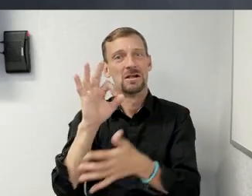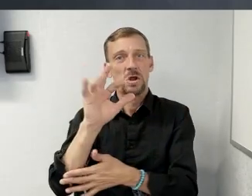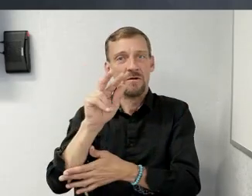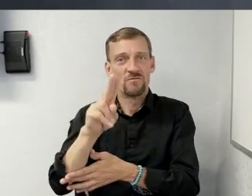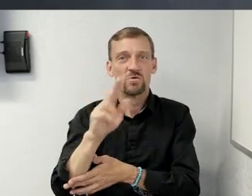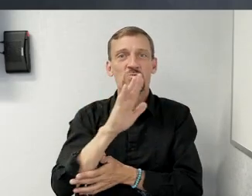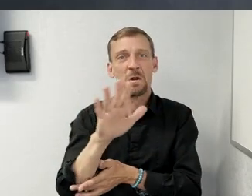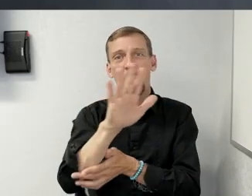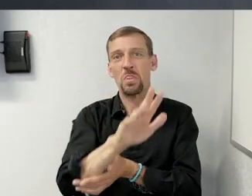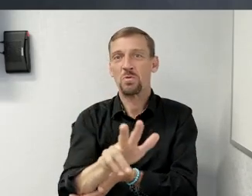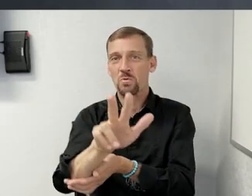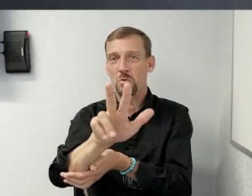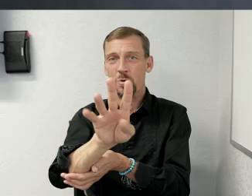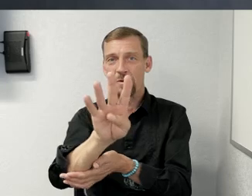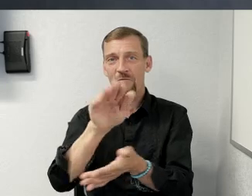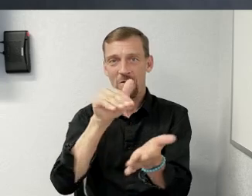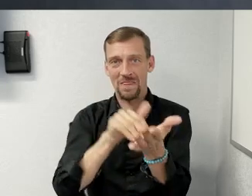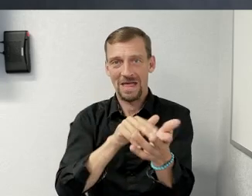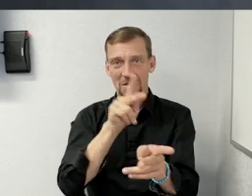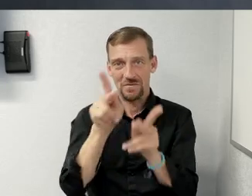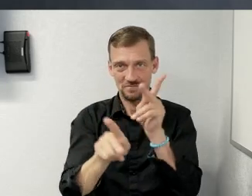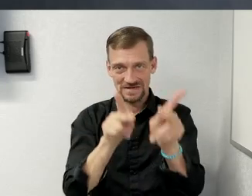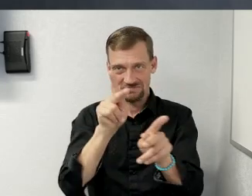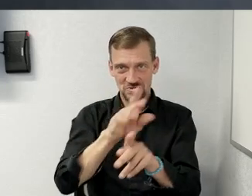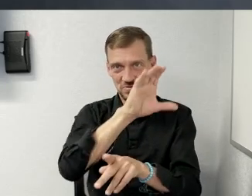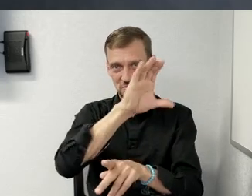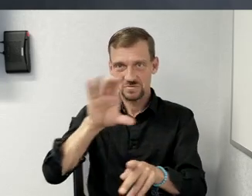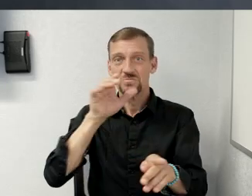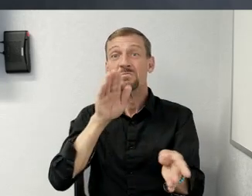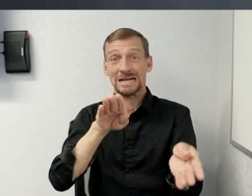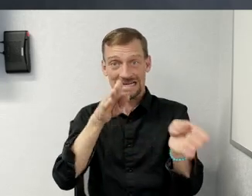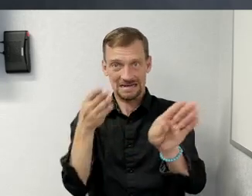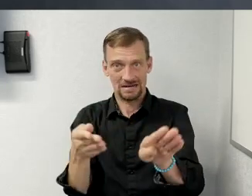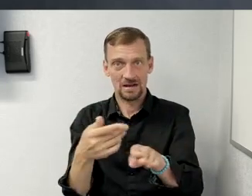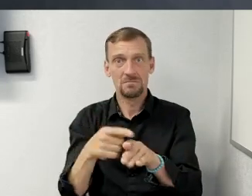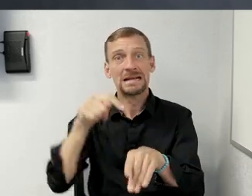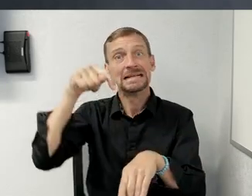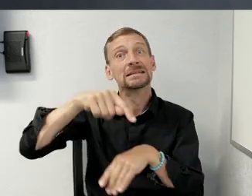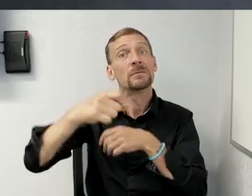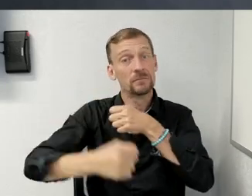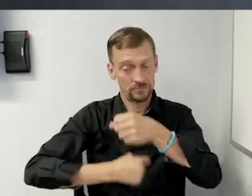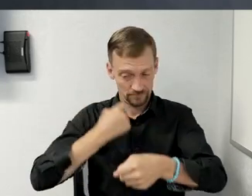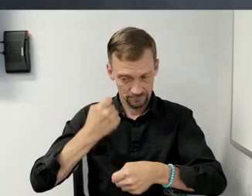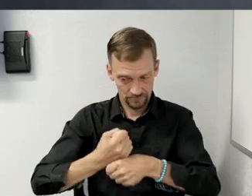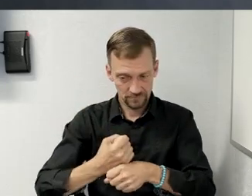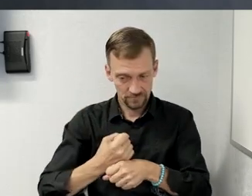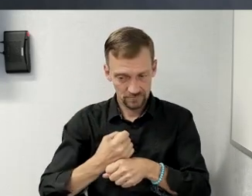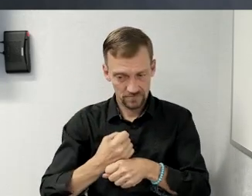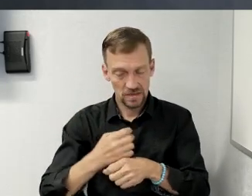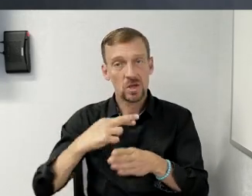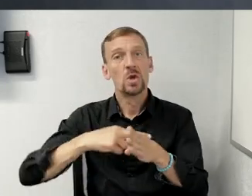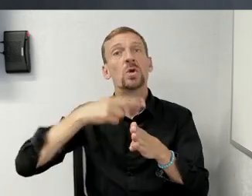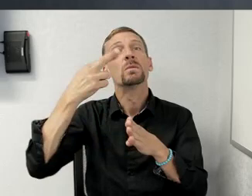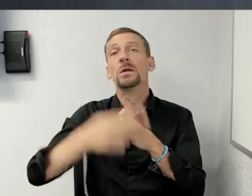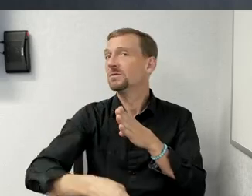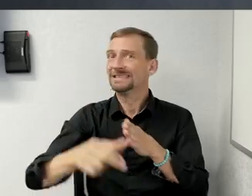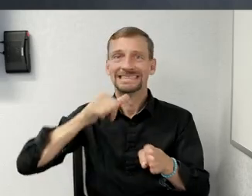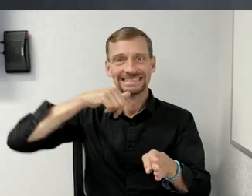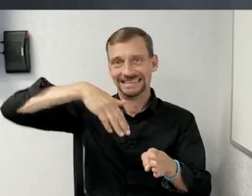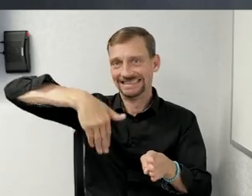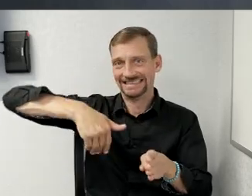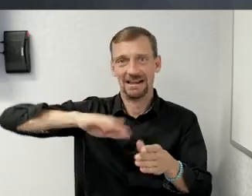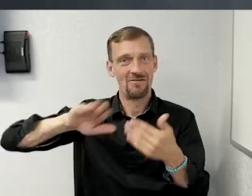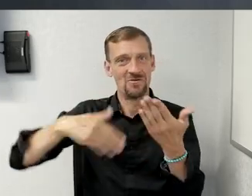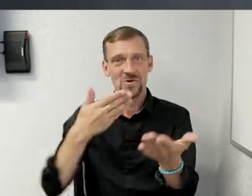little over 34,000 people across the country died. And then this year, the results aren't in